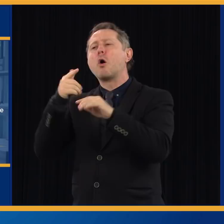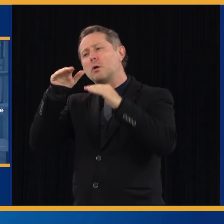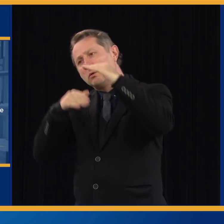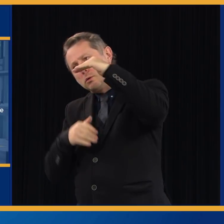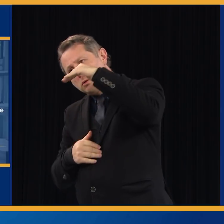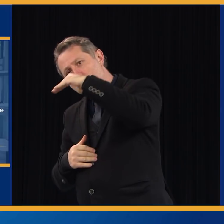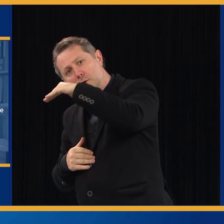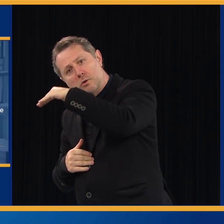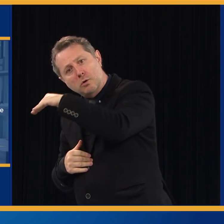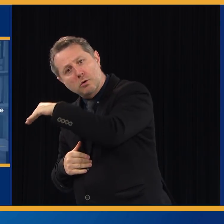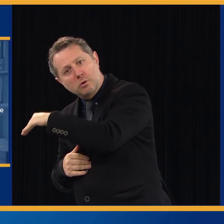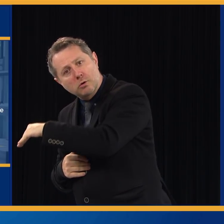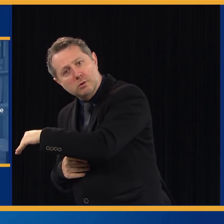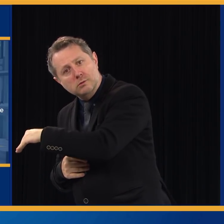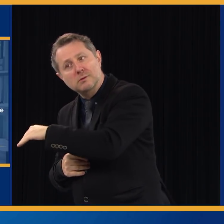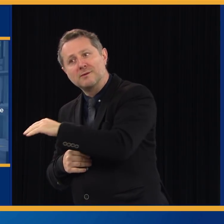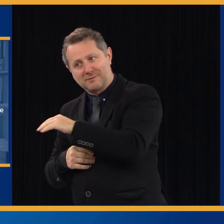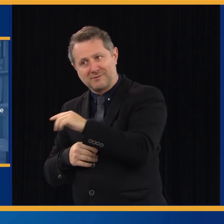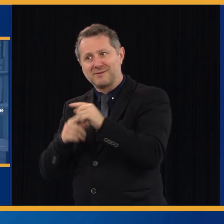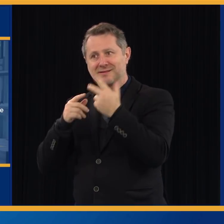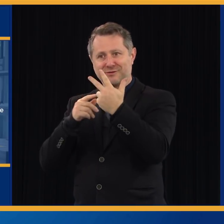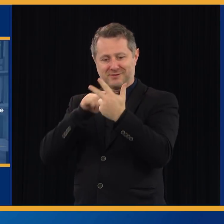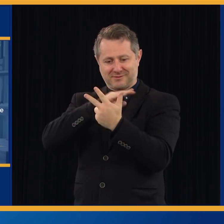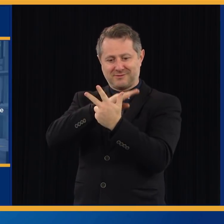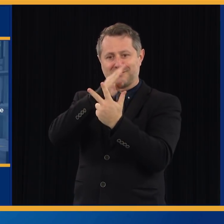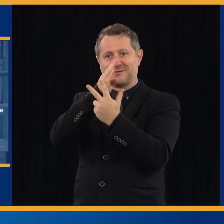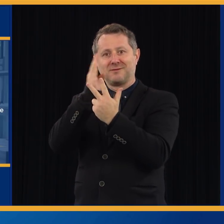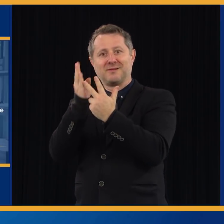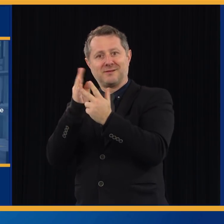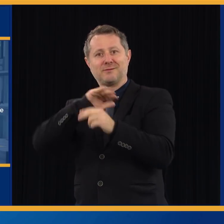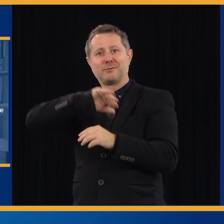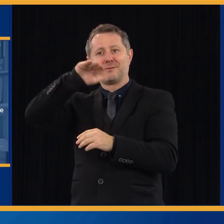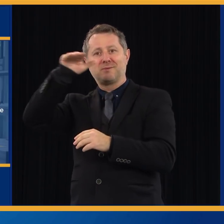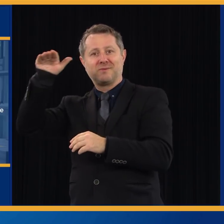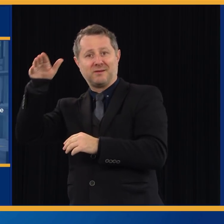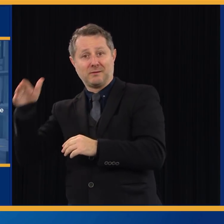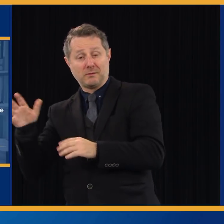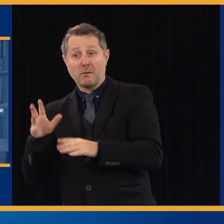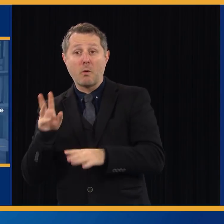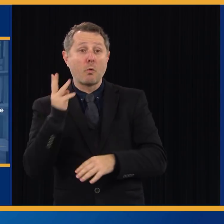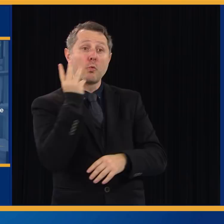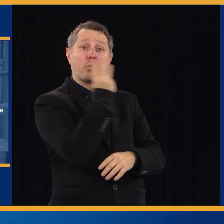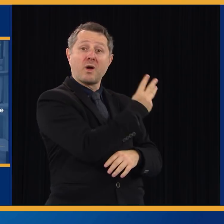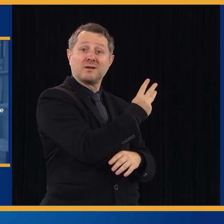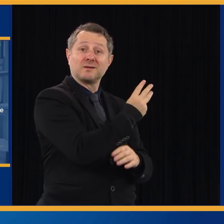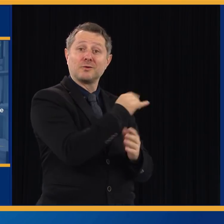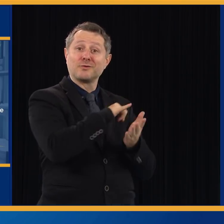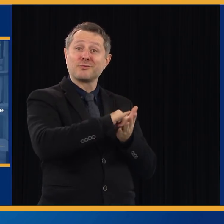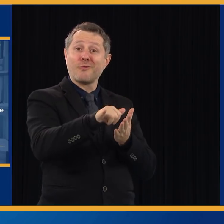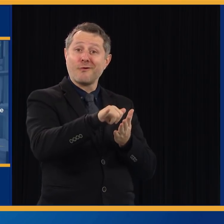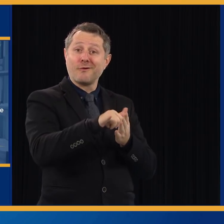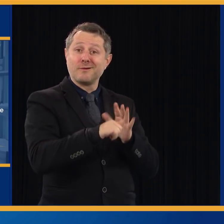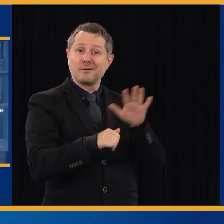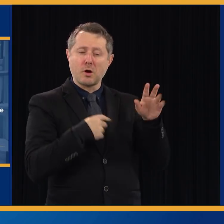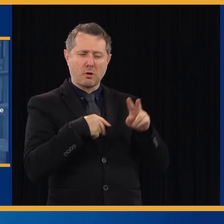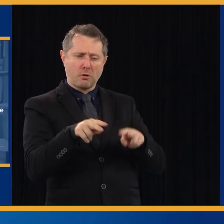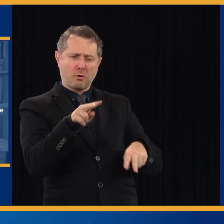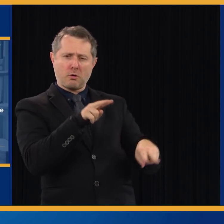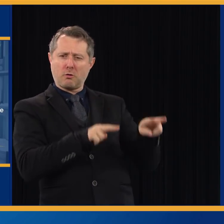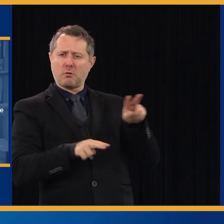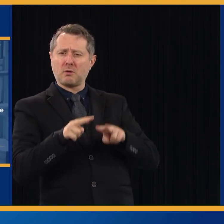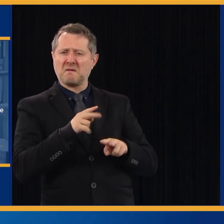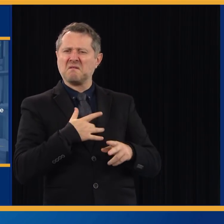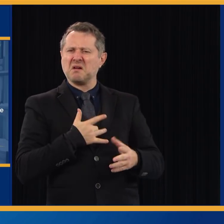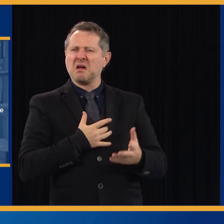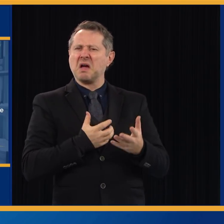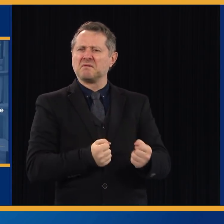descent from the plateau? Western New York, I believe we're on the plateau. All right, now the question